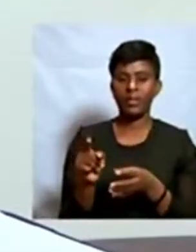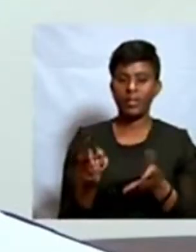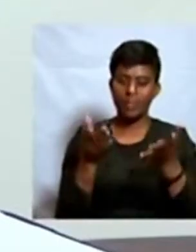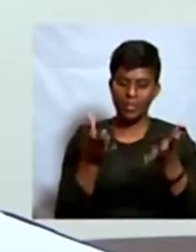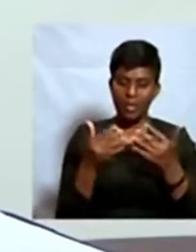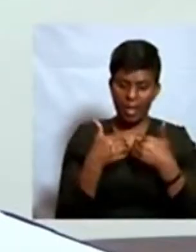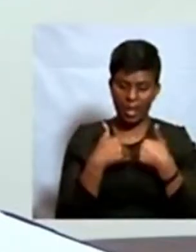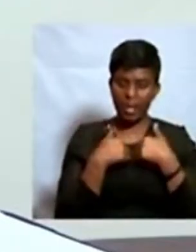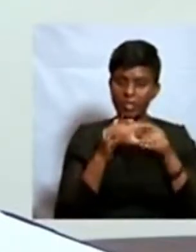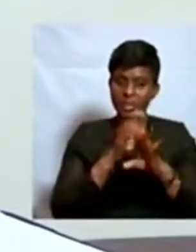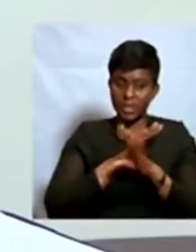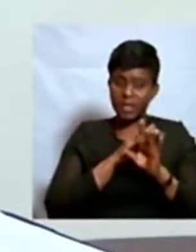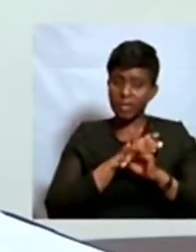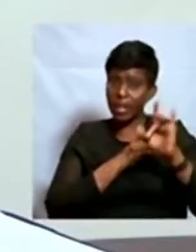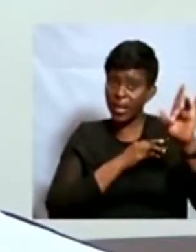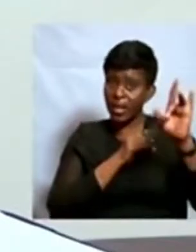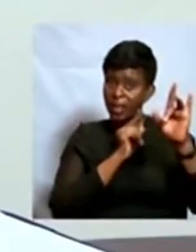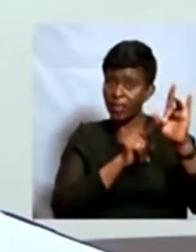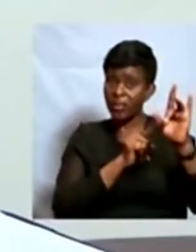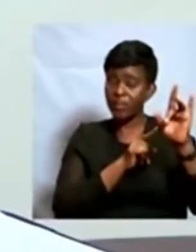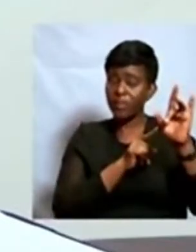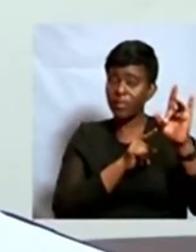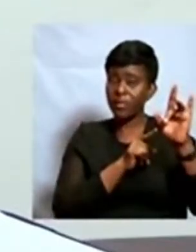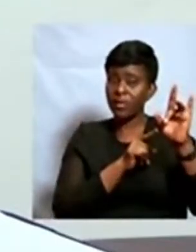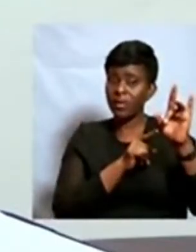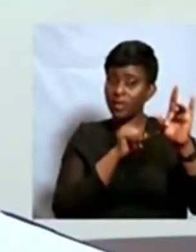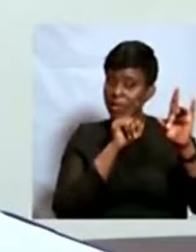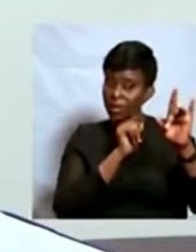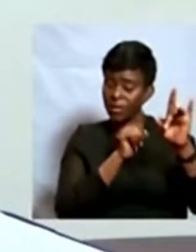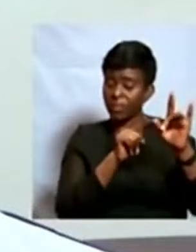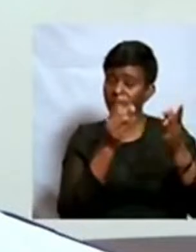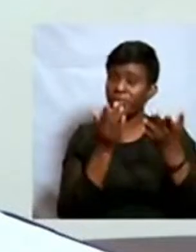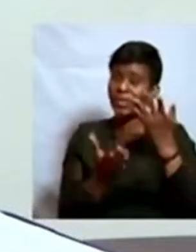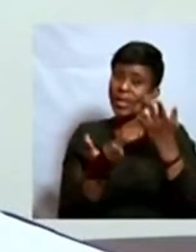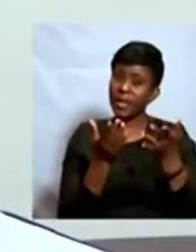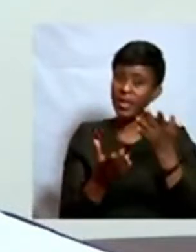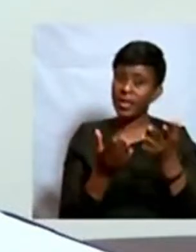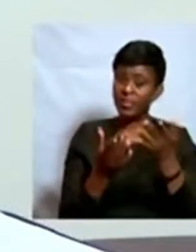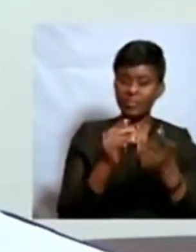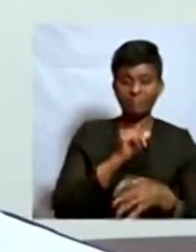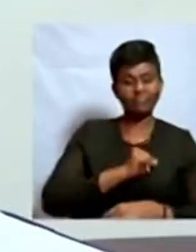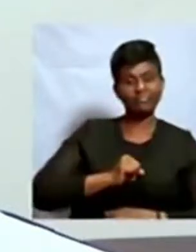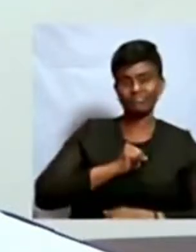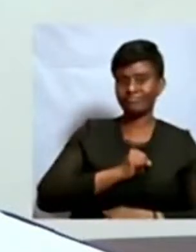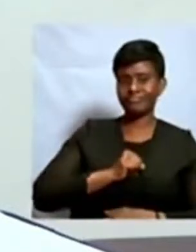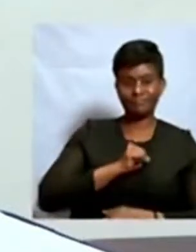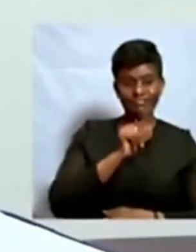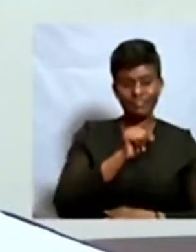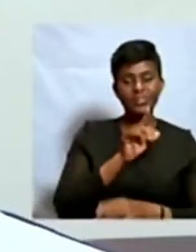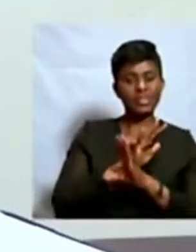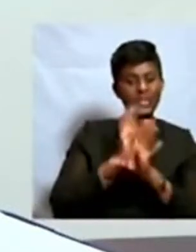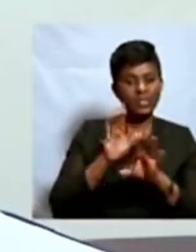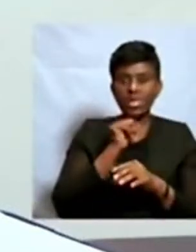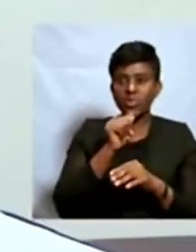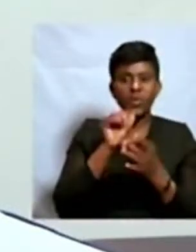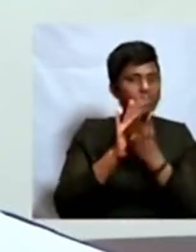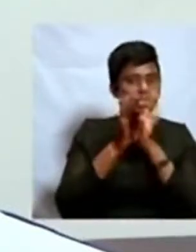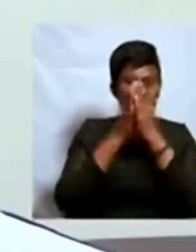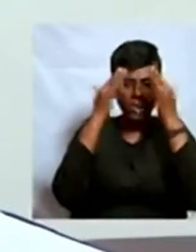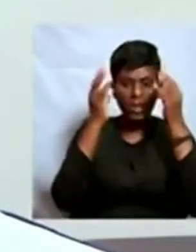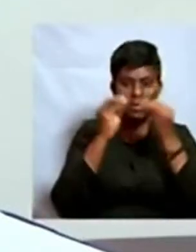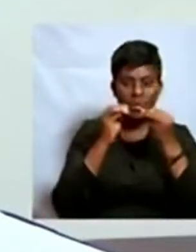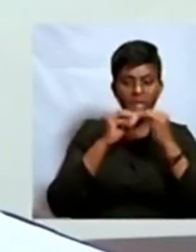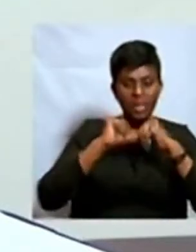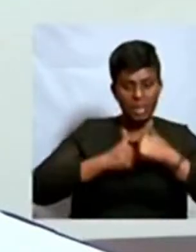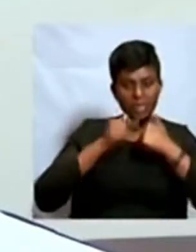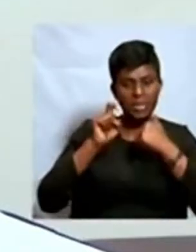have Zambia Airways, and it is perhaps unfortunate that Zambians have not realized that you